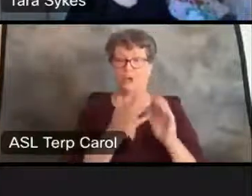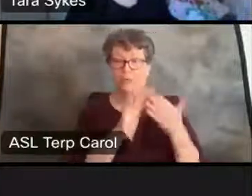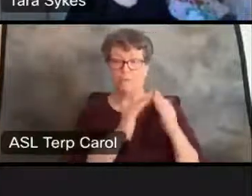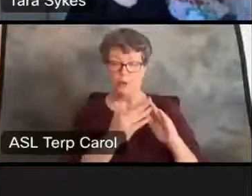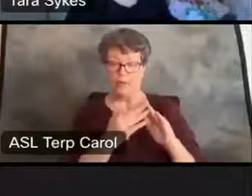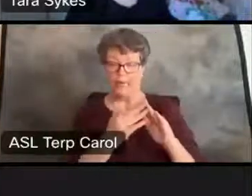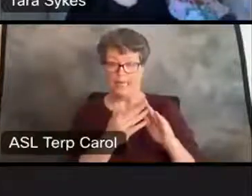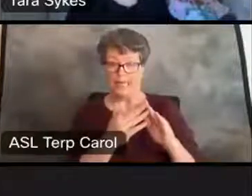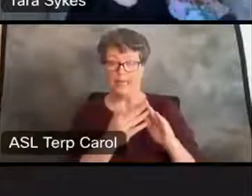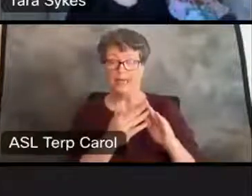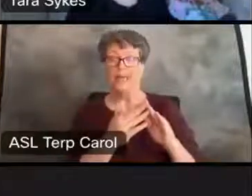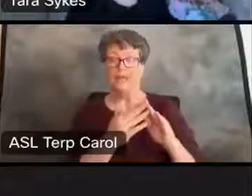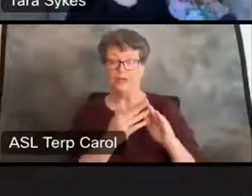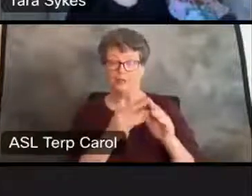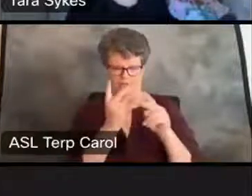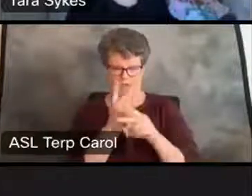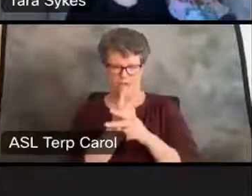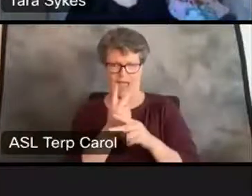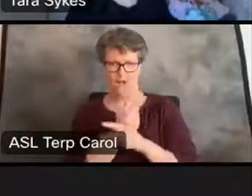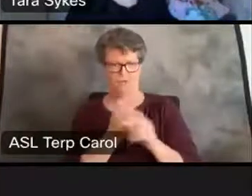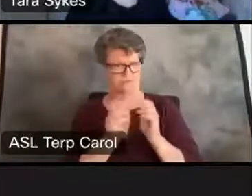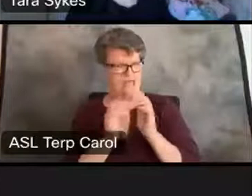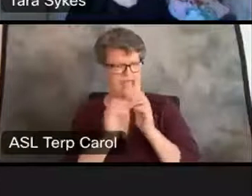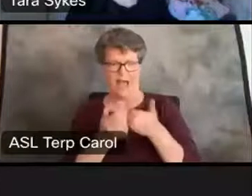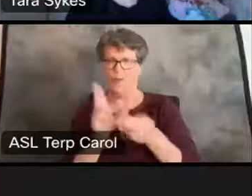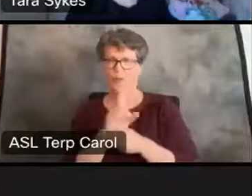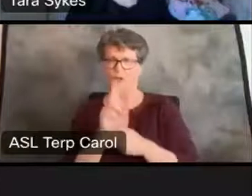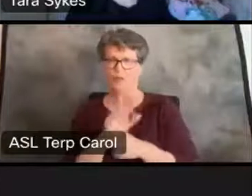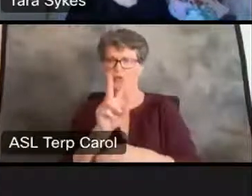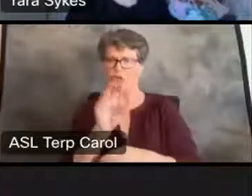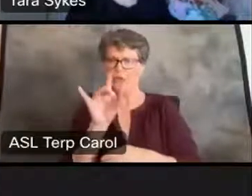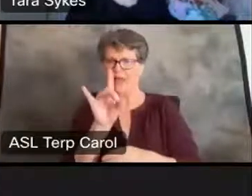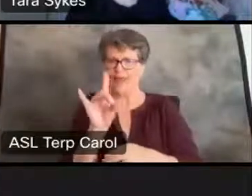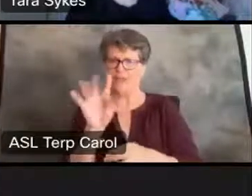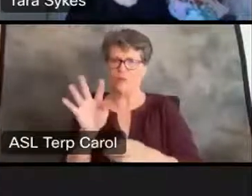to jump over and talk to you all about the HCBS.